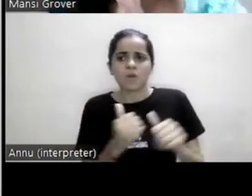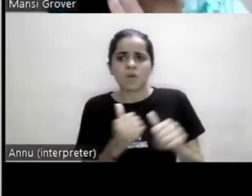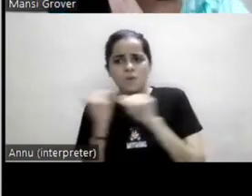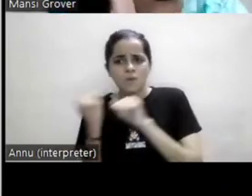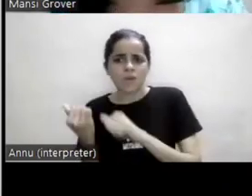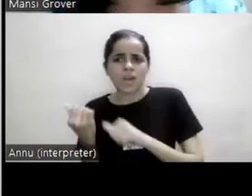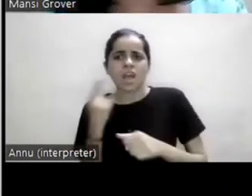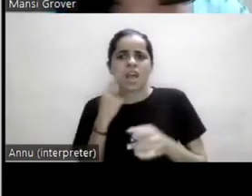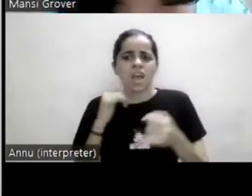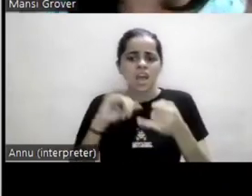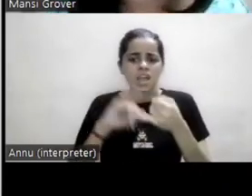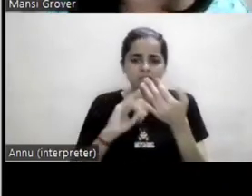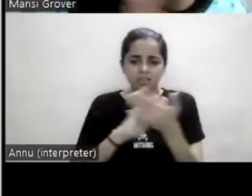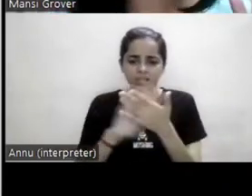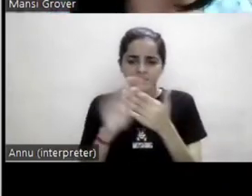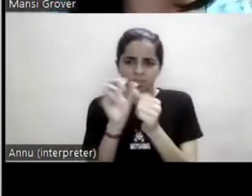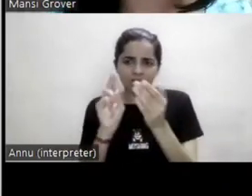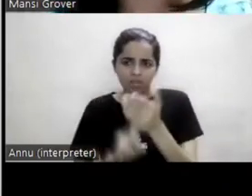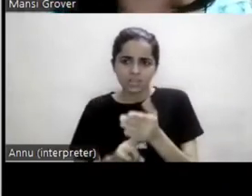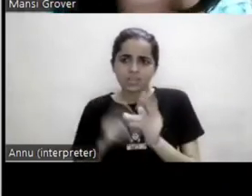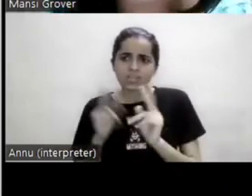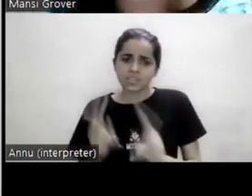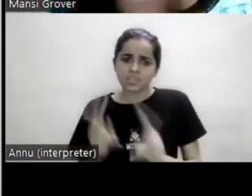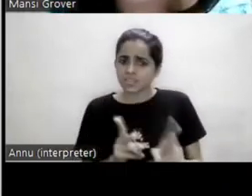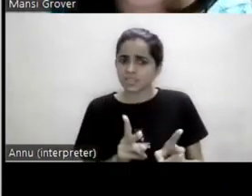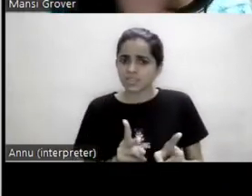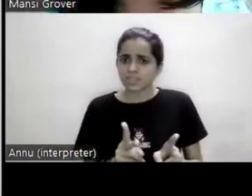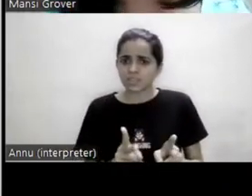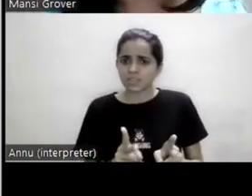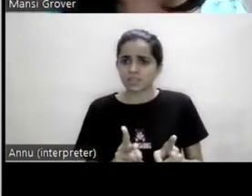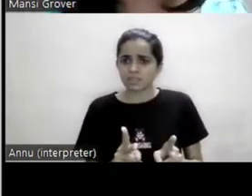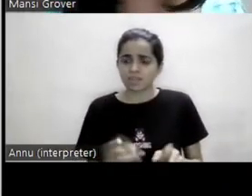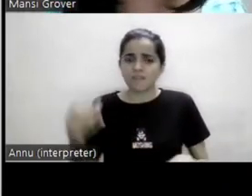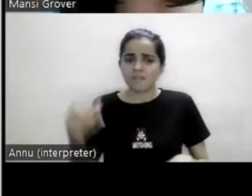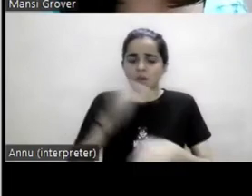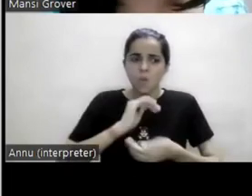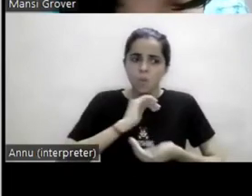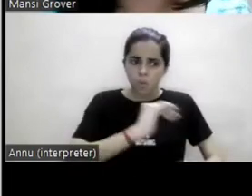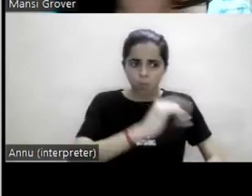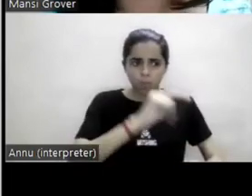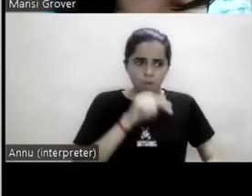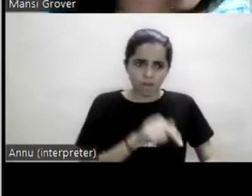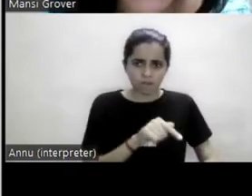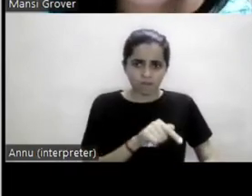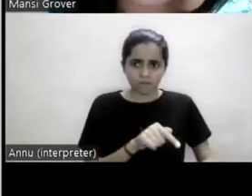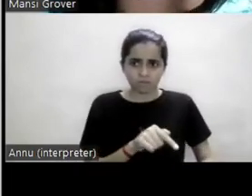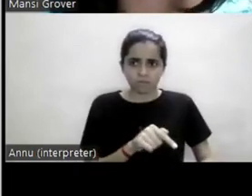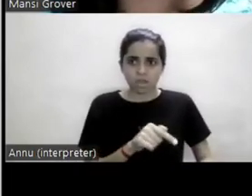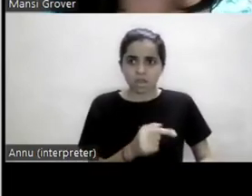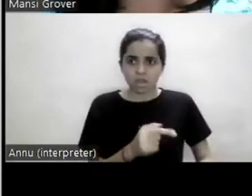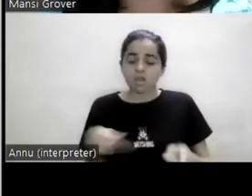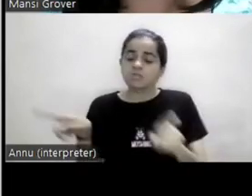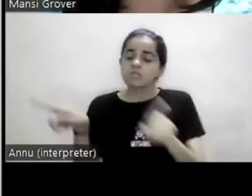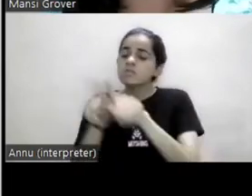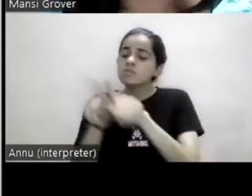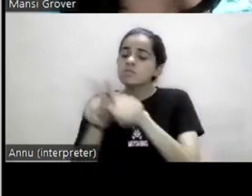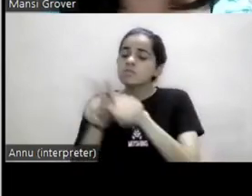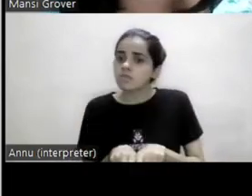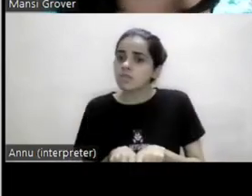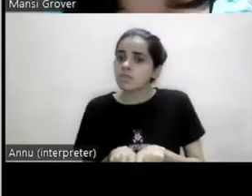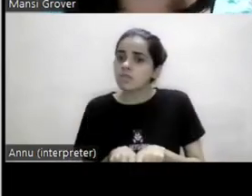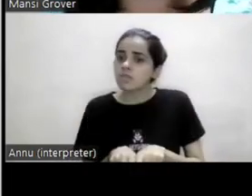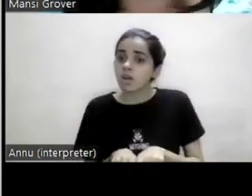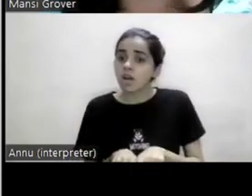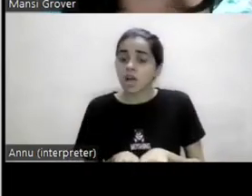Ishan into that category now that he is able to win this award? He's like others. He's like others.